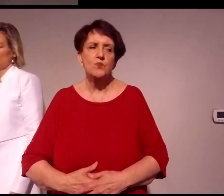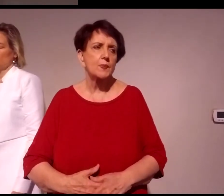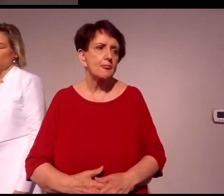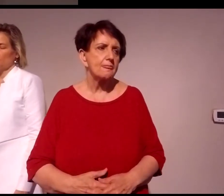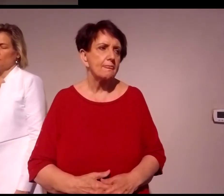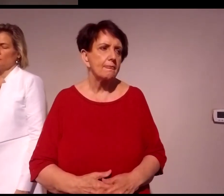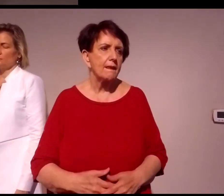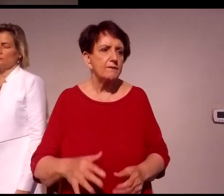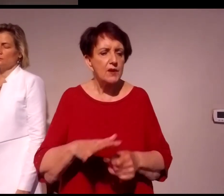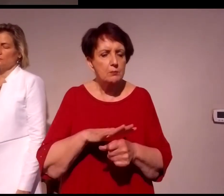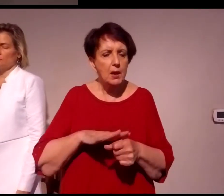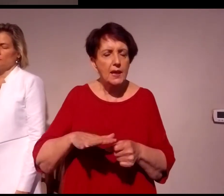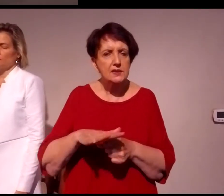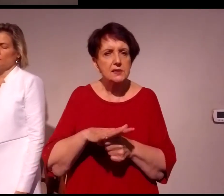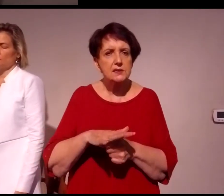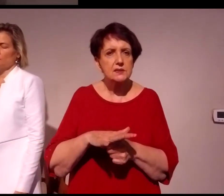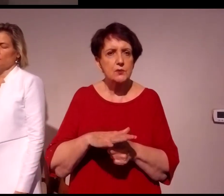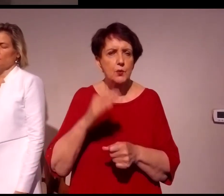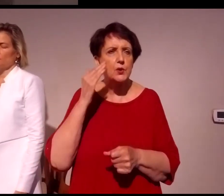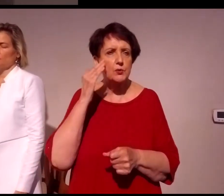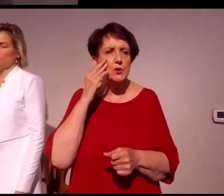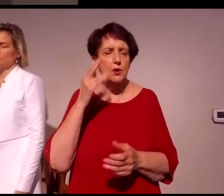That place within us where we know the truth.